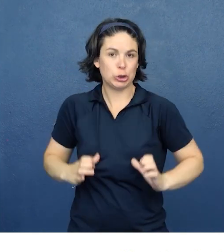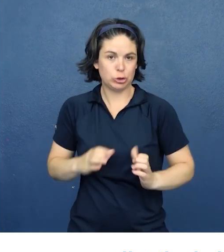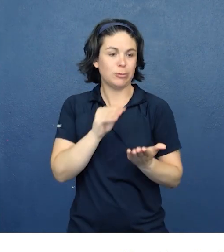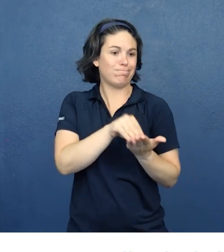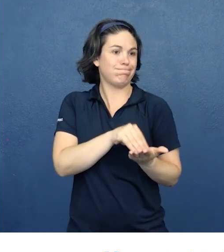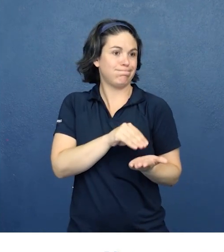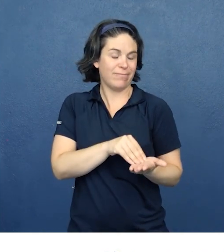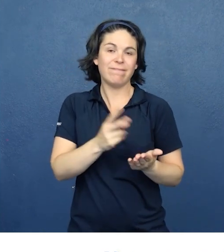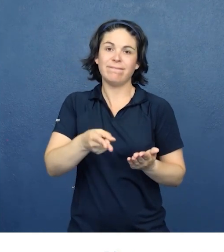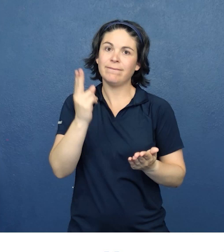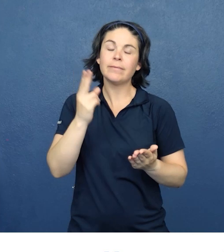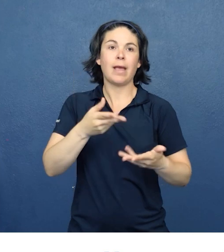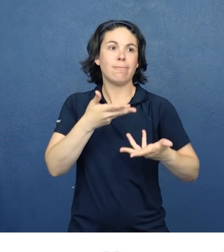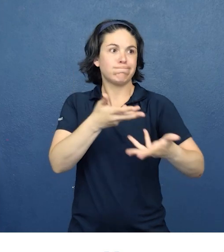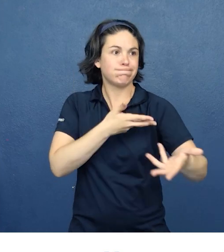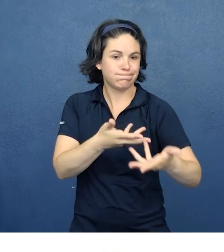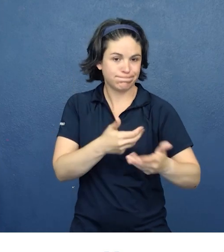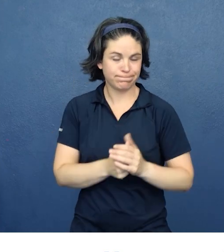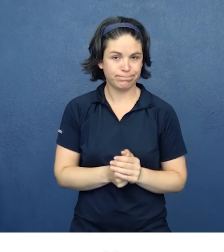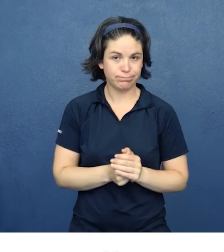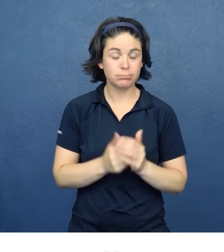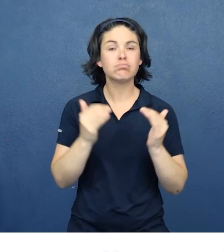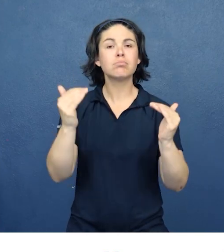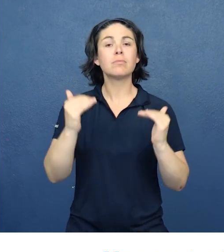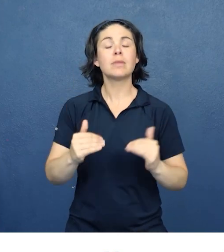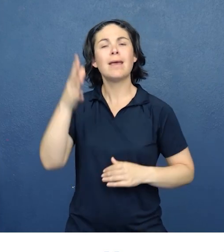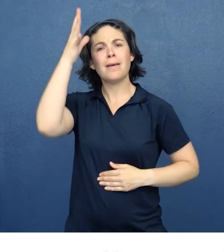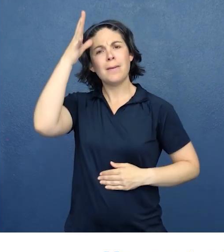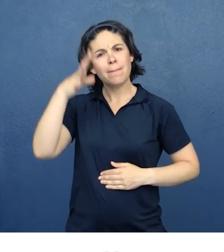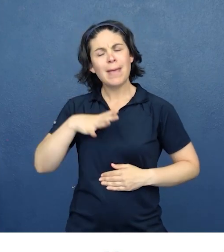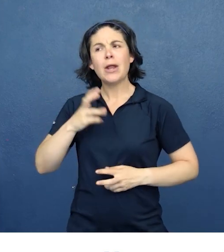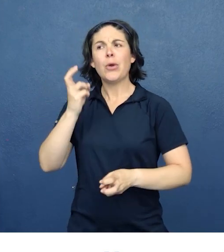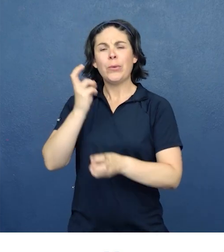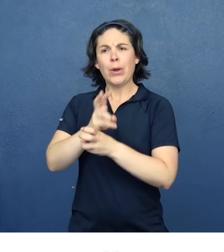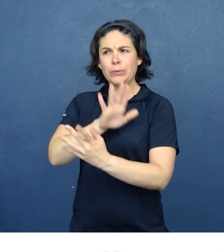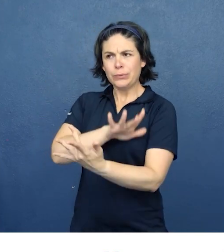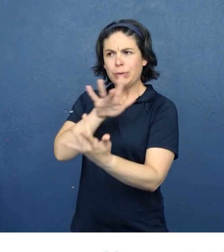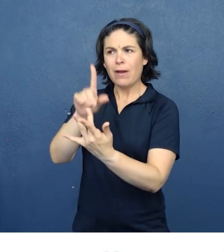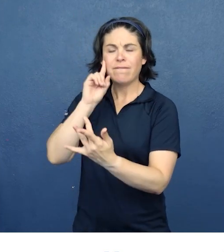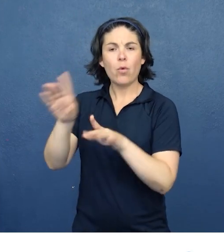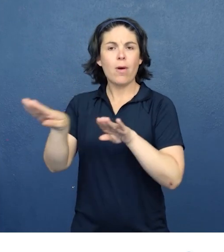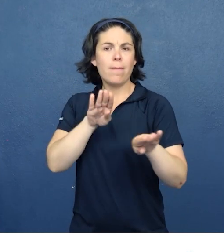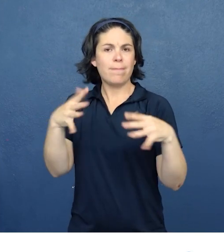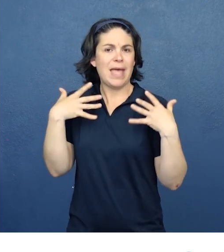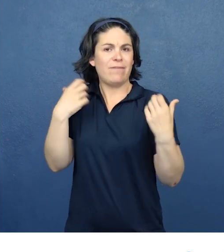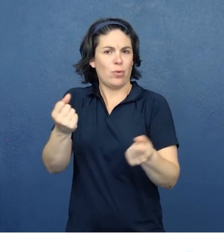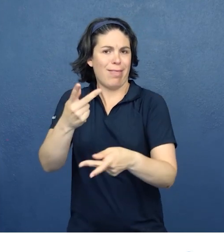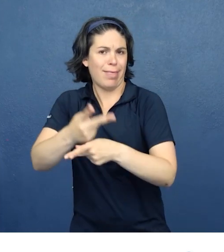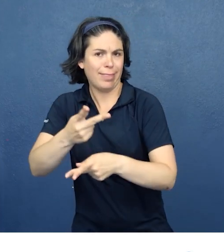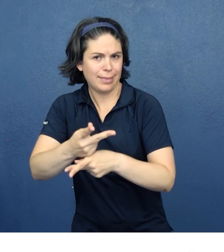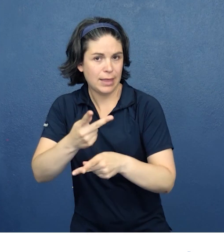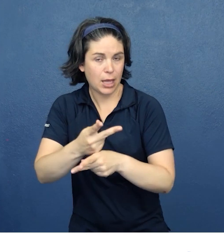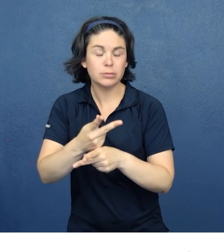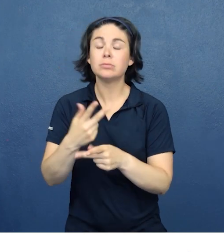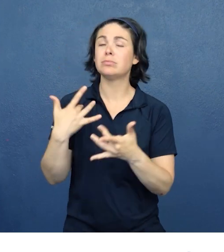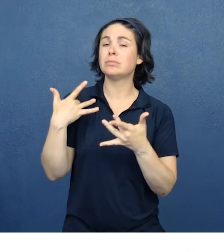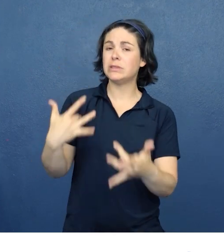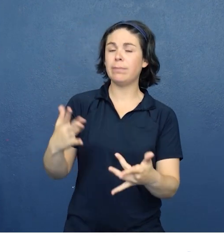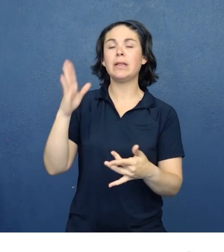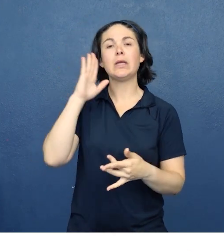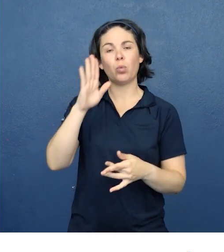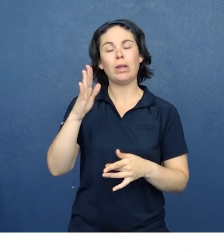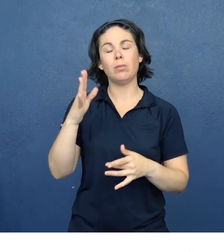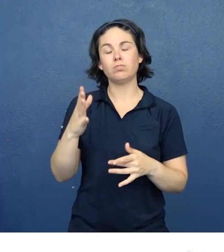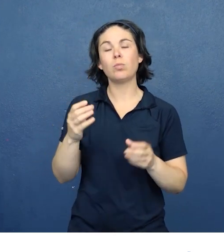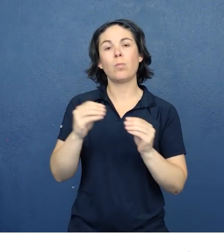consumer. Men are traditionally difficult to reach regarding behavioral health care, and as a result, are more likely